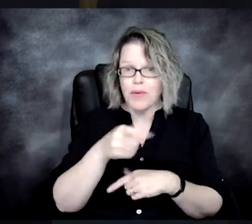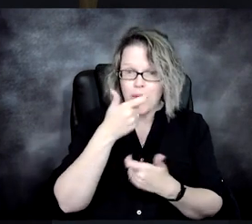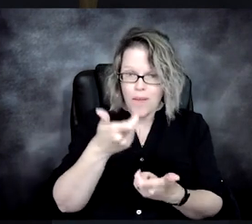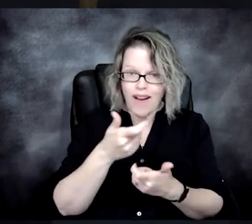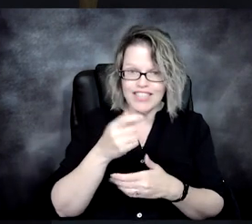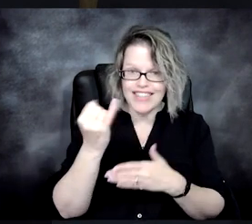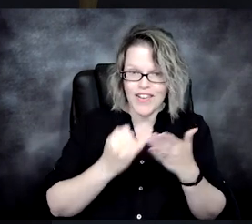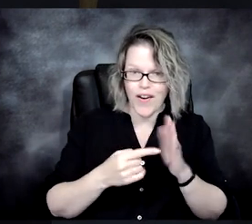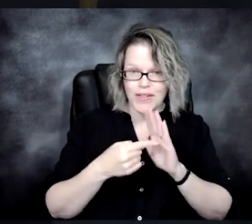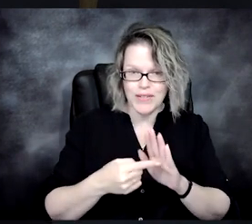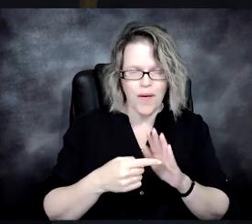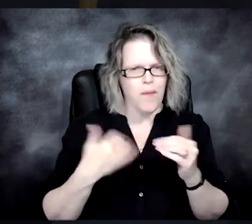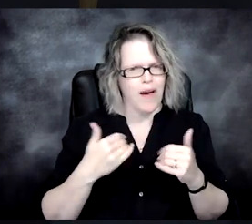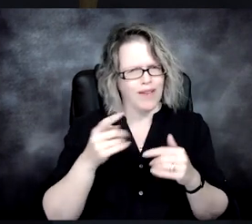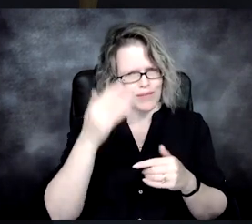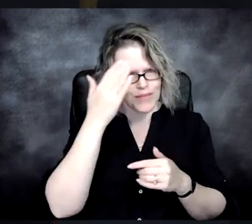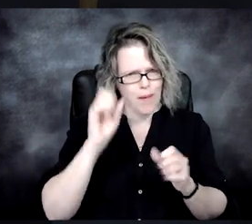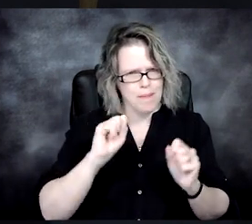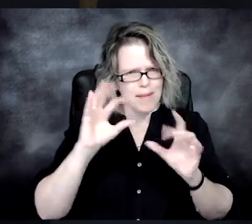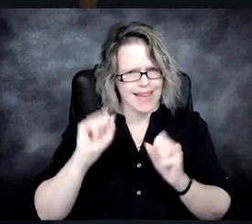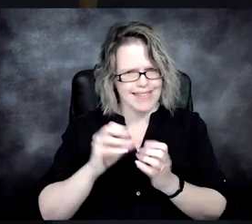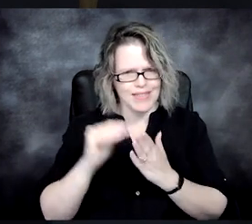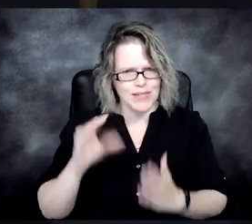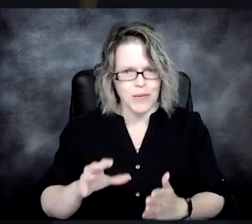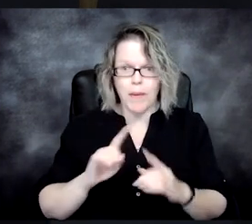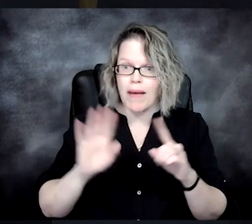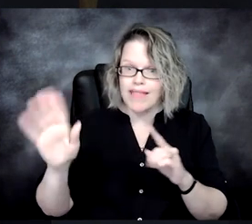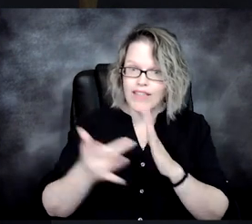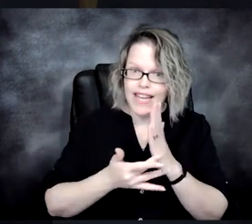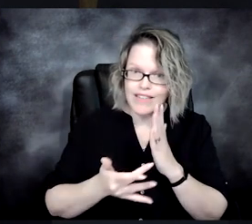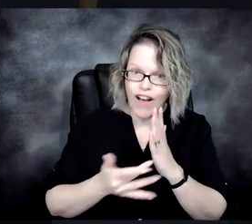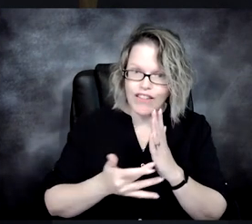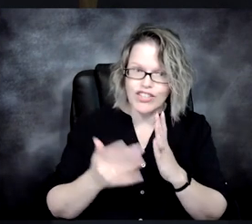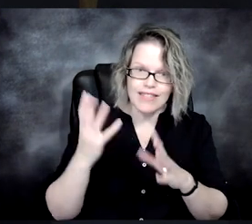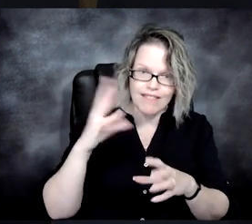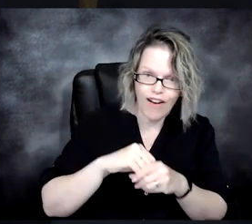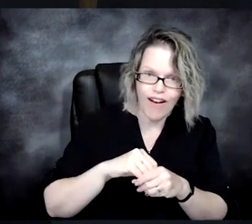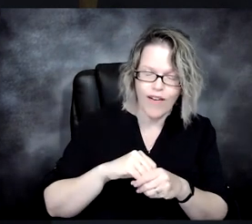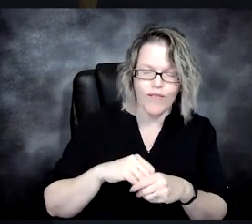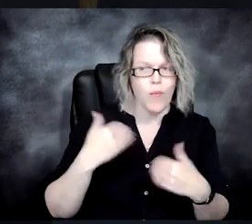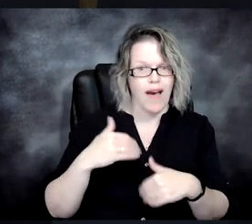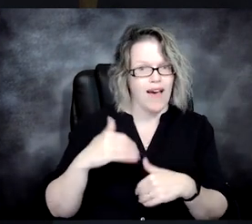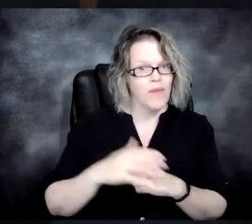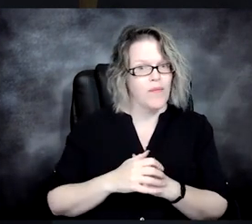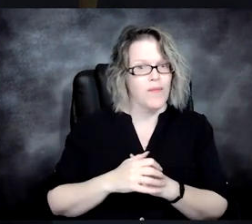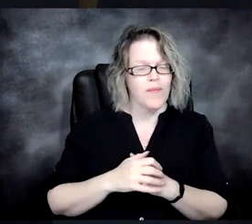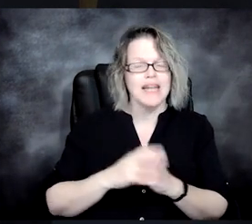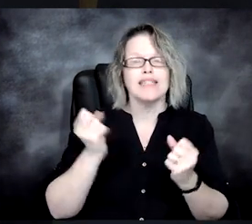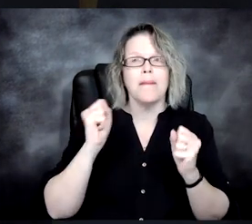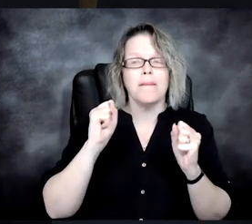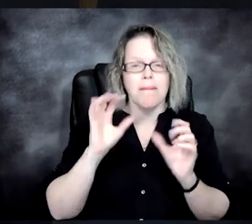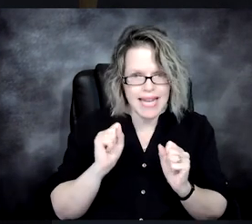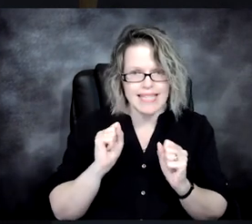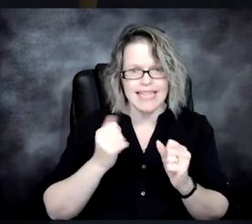know obviously how amazing our students are, but the technology that they're infusing in their work, which is really one of our art standards, is